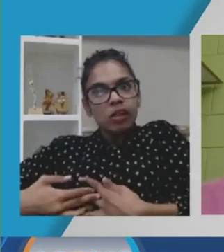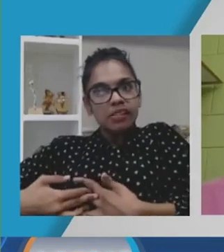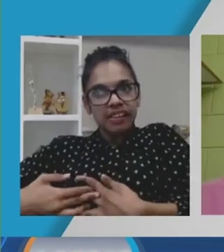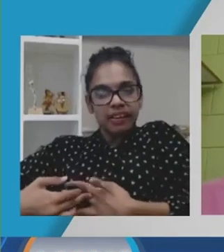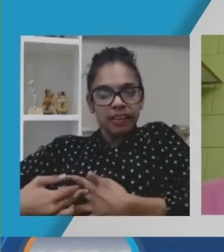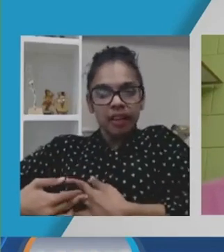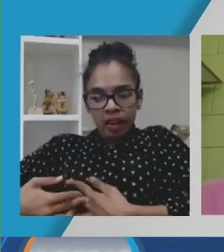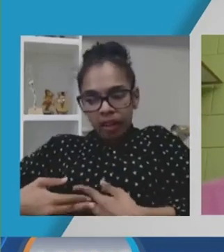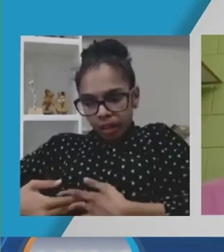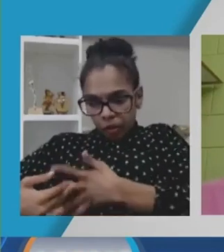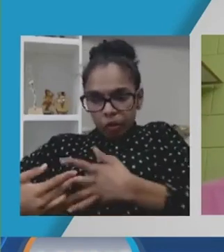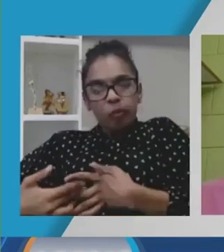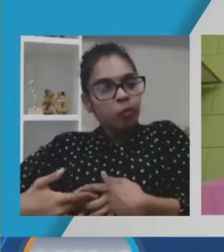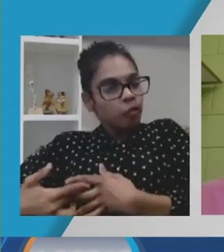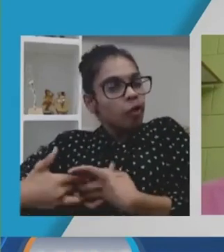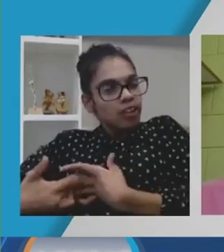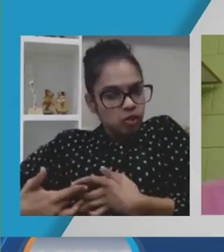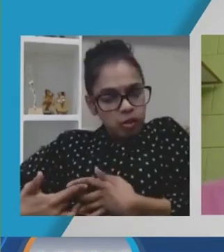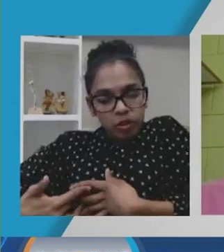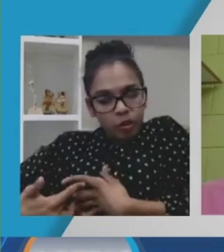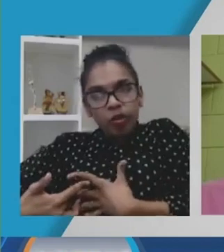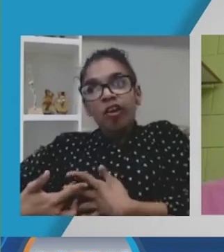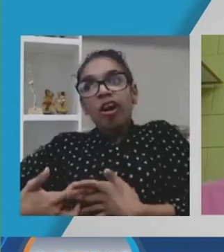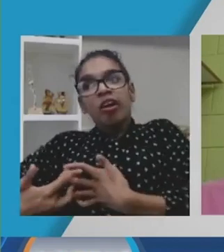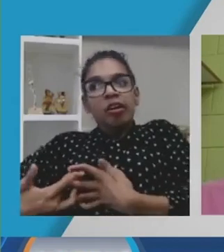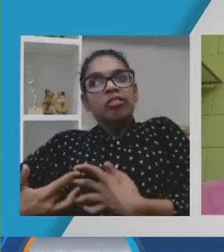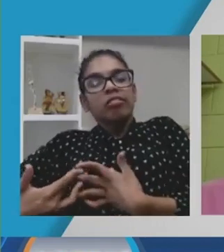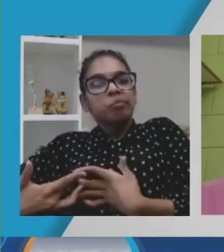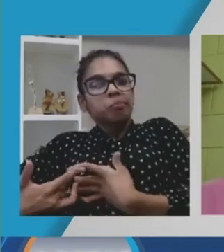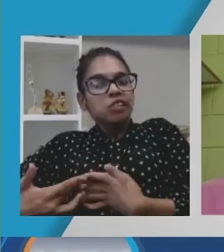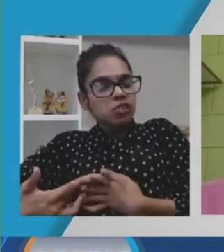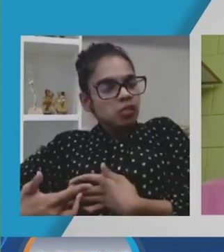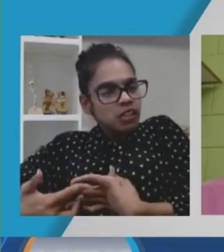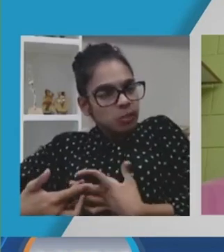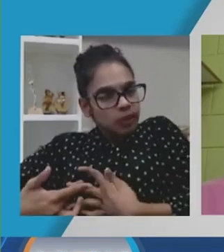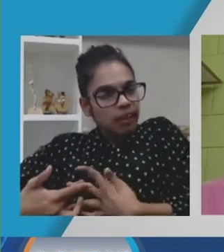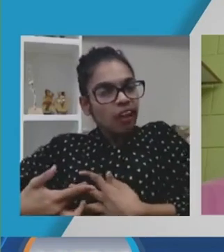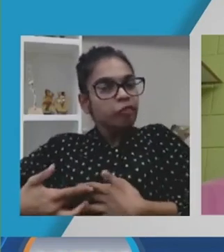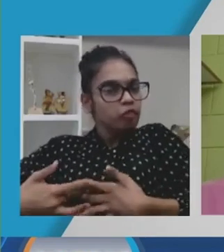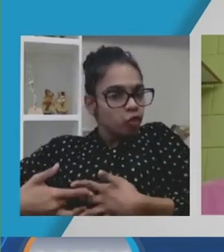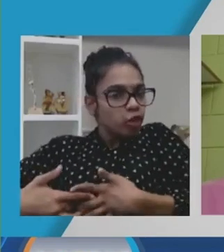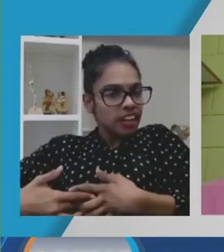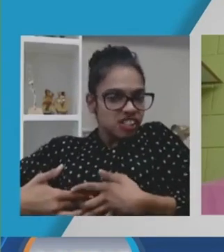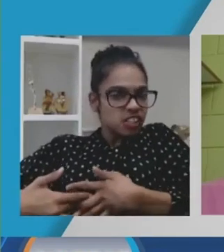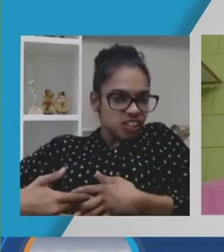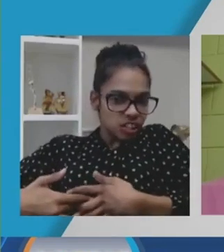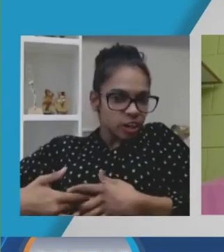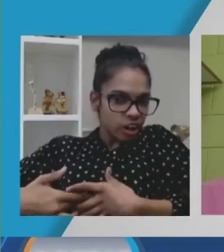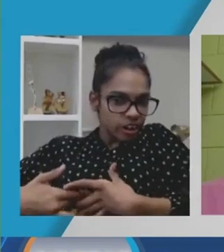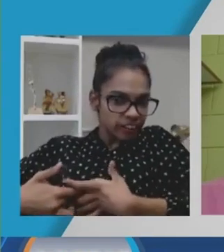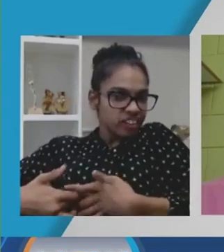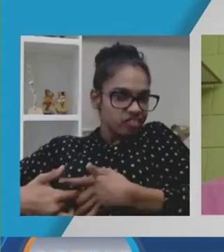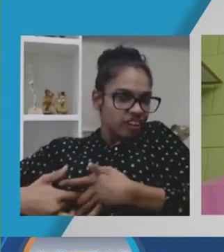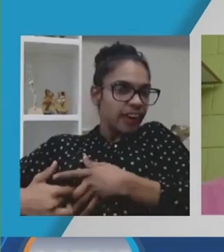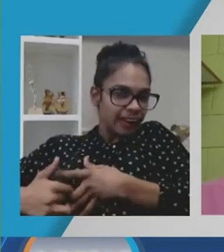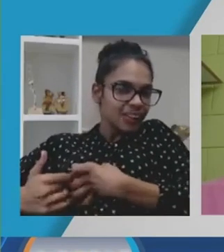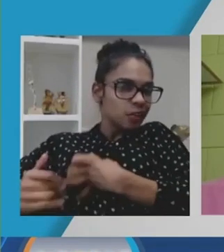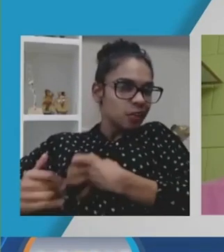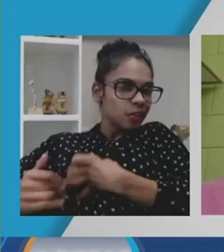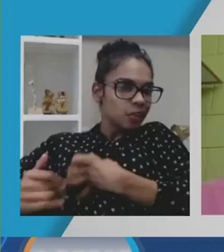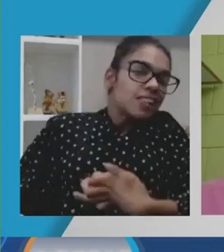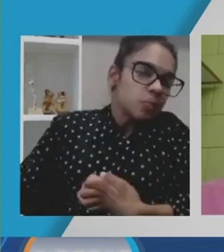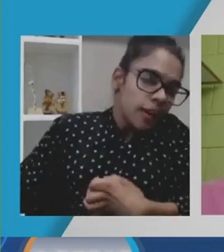Because holistically, as you would know, persons with disability have no legislation currently in